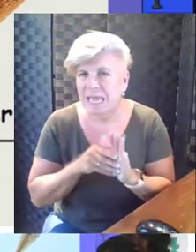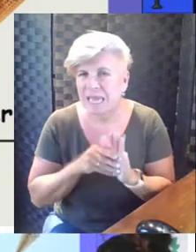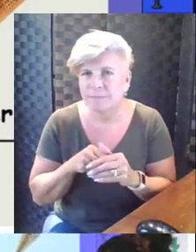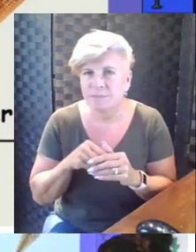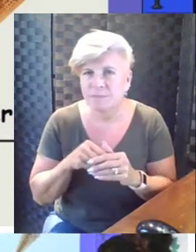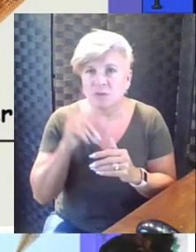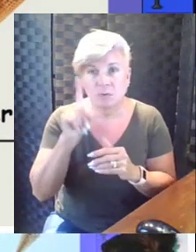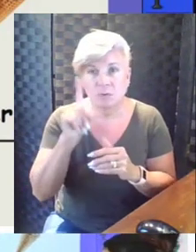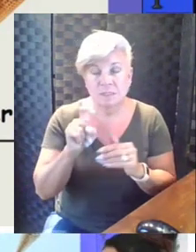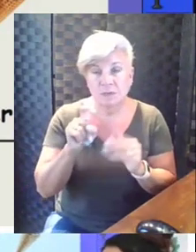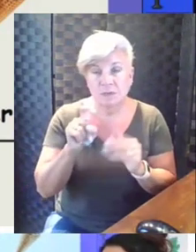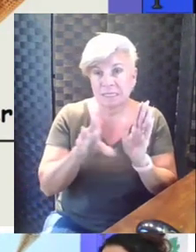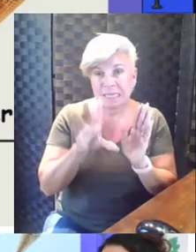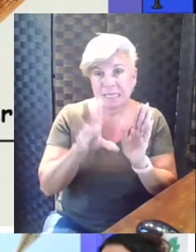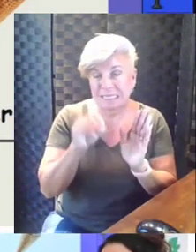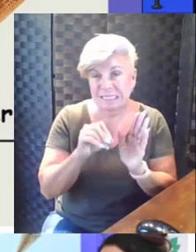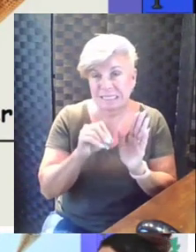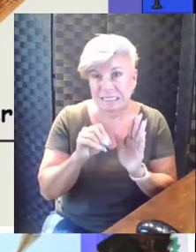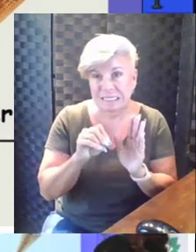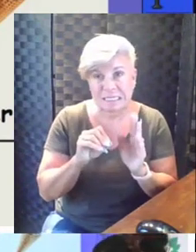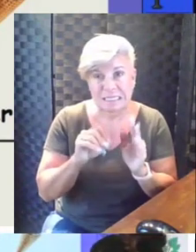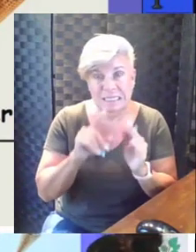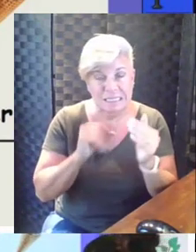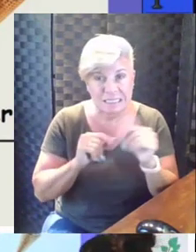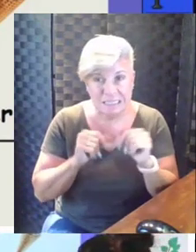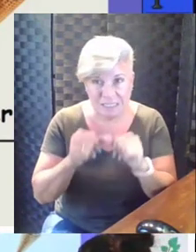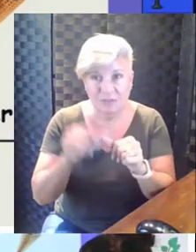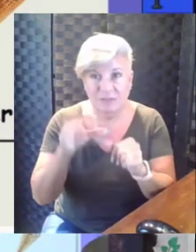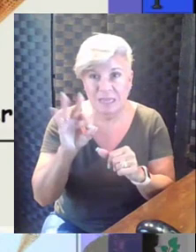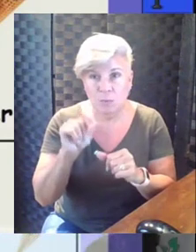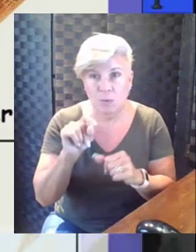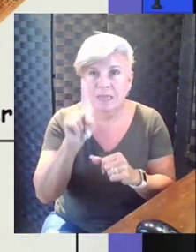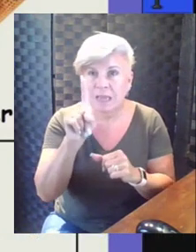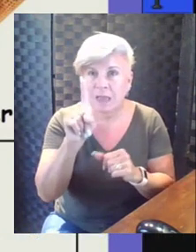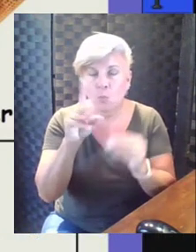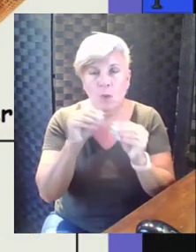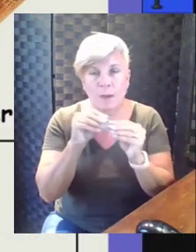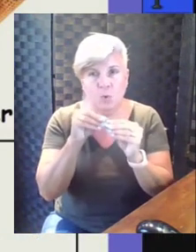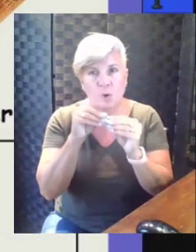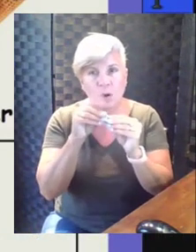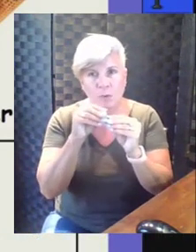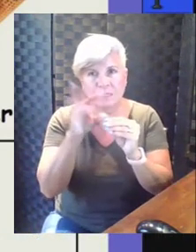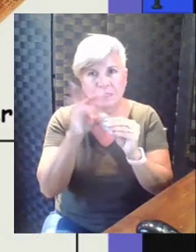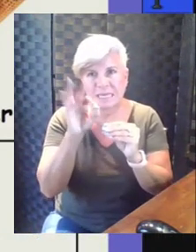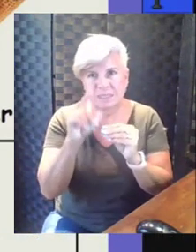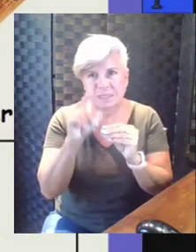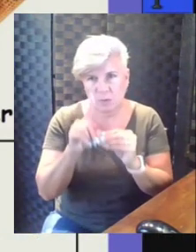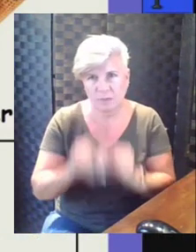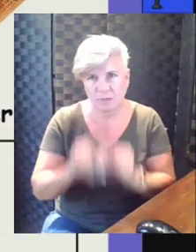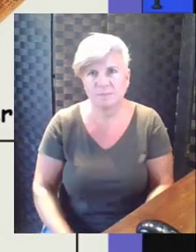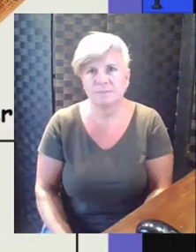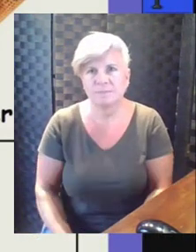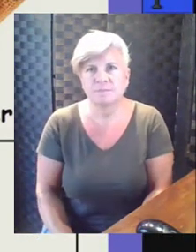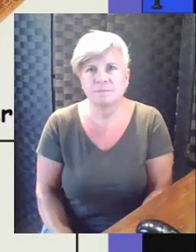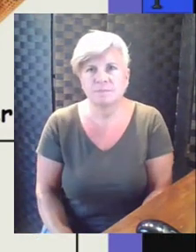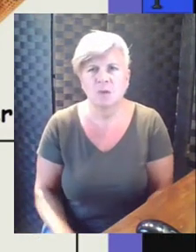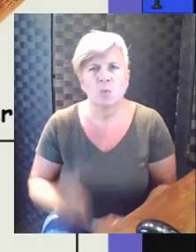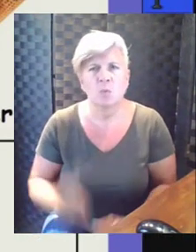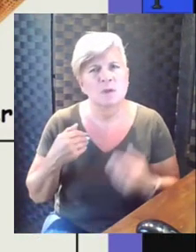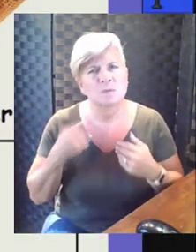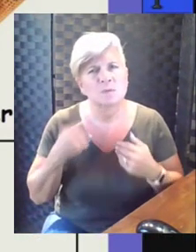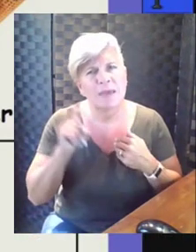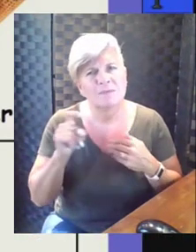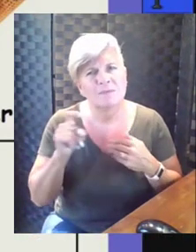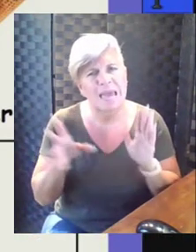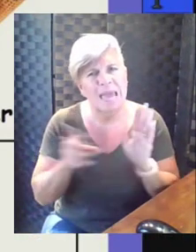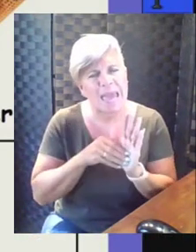don't need to get to 90, we need to get to 91. So I need to add one more. Now what did we have